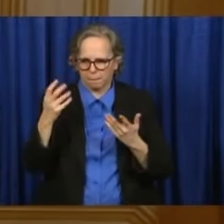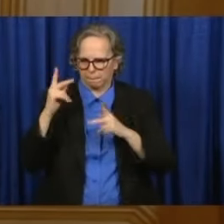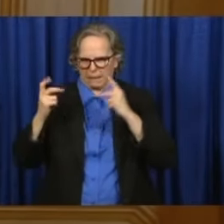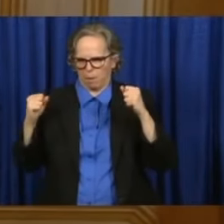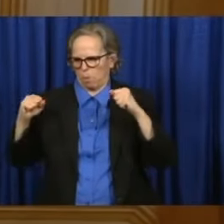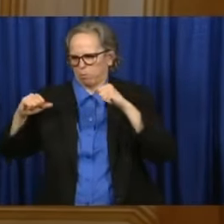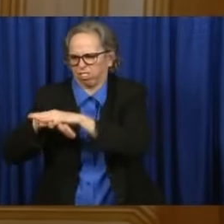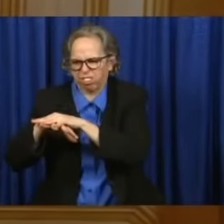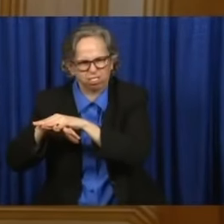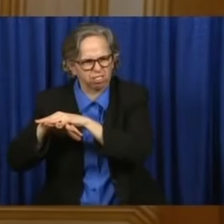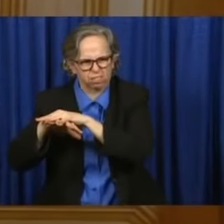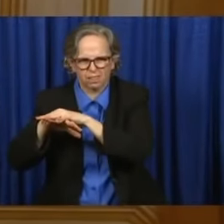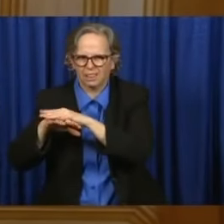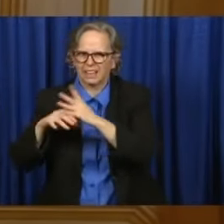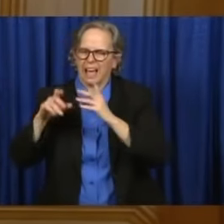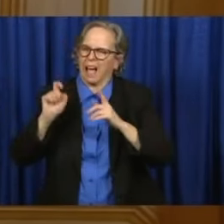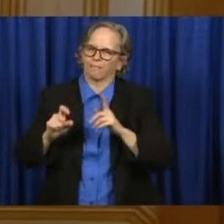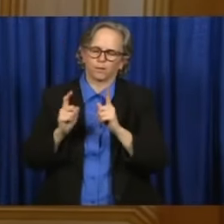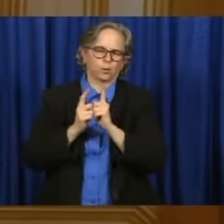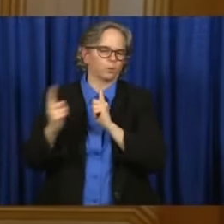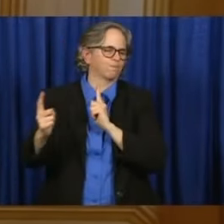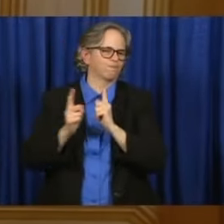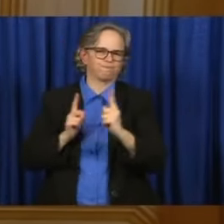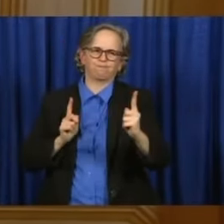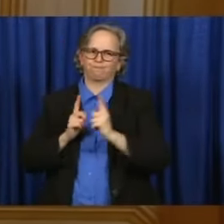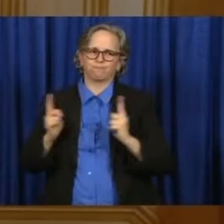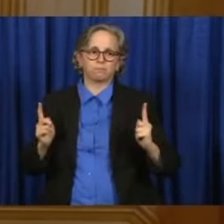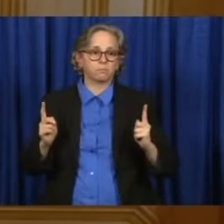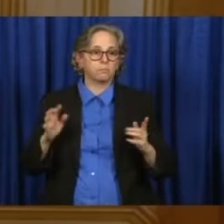separation. We've received questions about fishing.